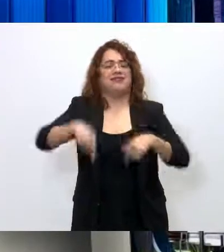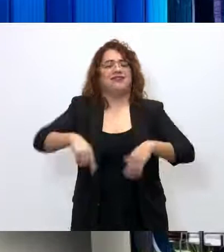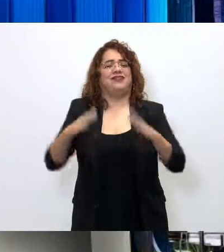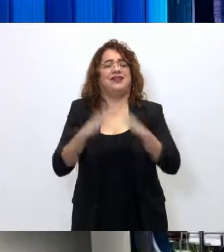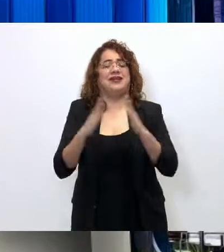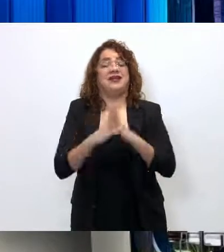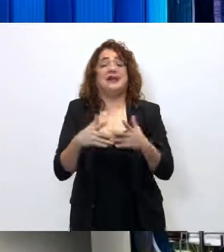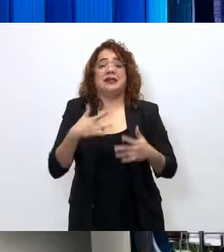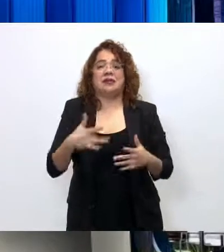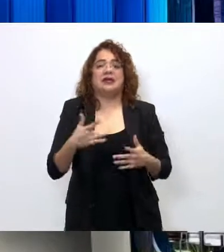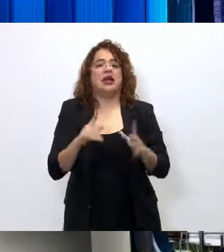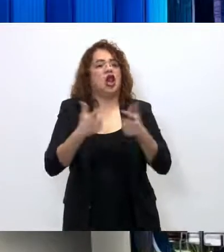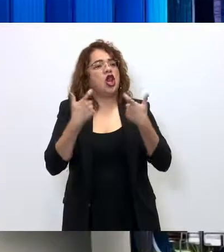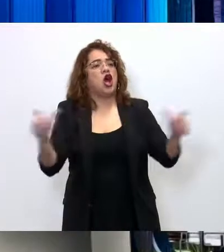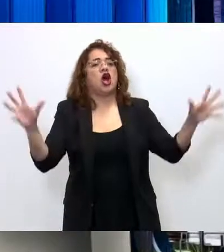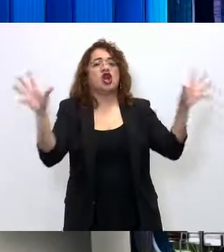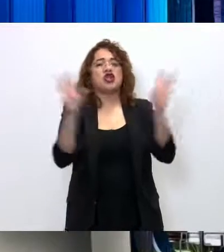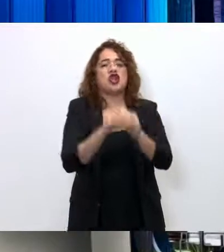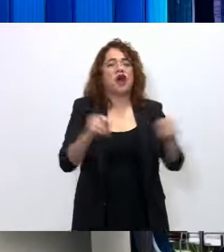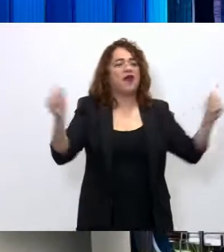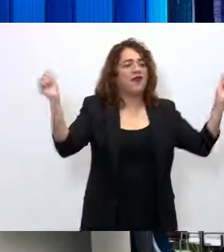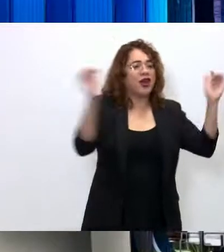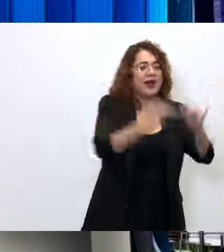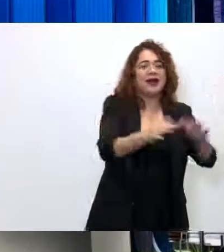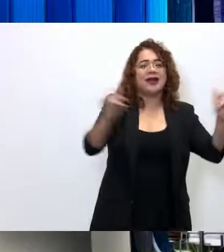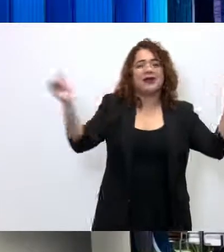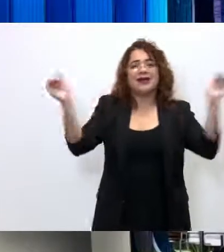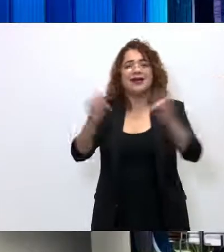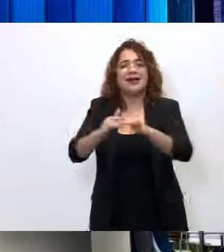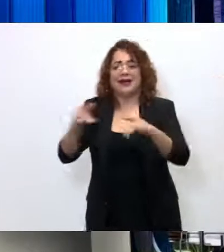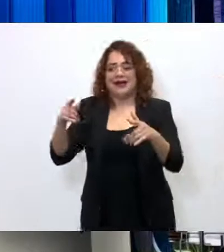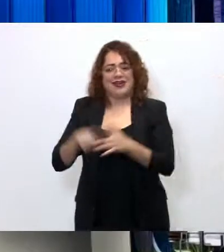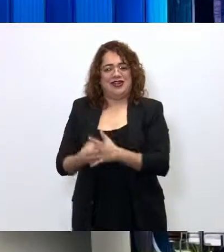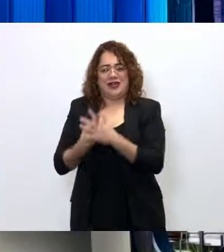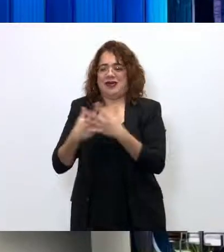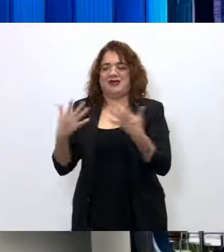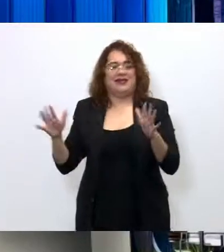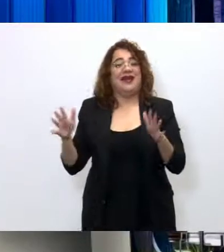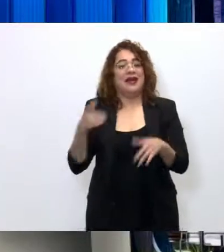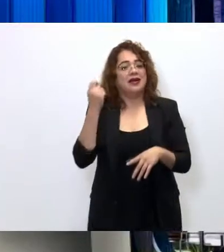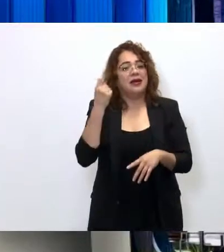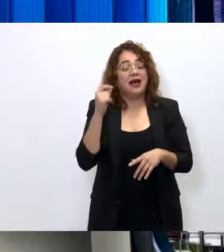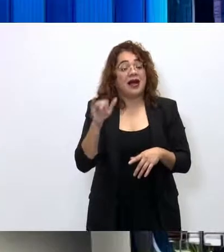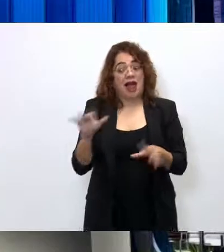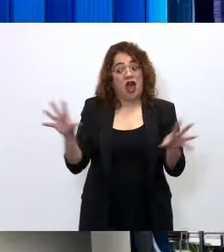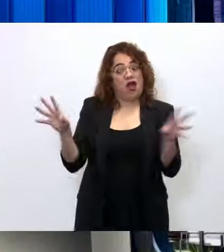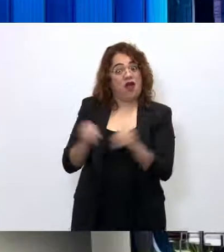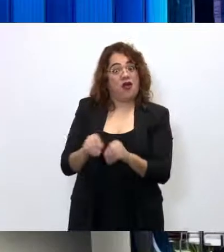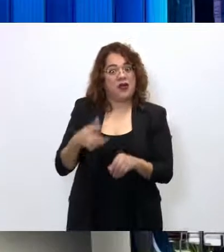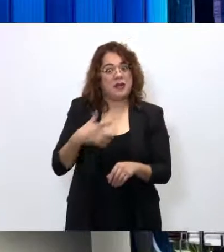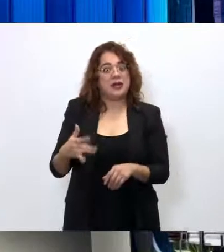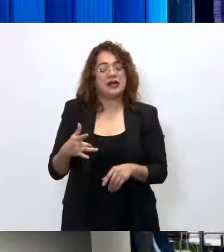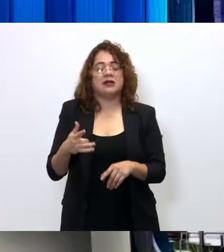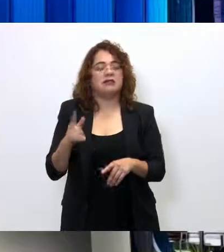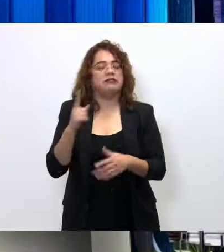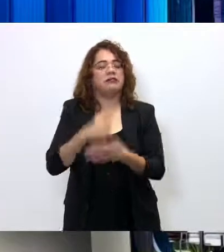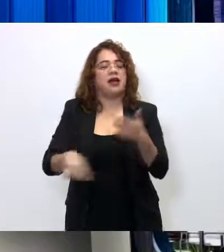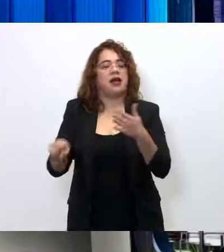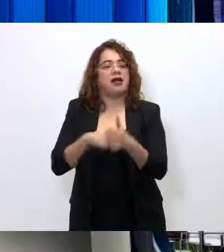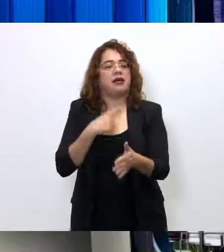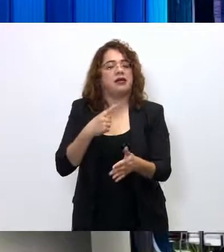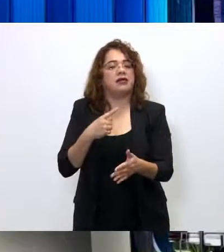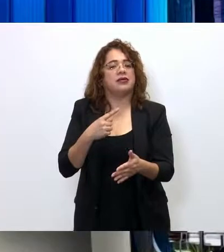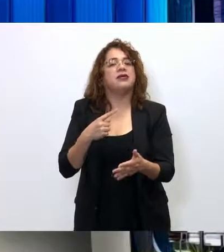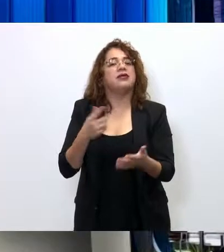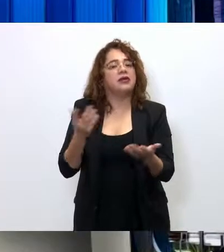this time of year. We always have numbers of activities. Last year, we canceled the conference right as COVID hit. Again, we canceled it this year. And